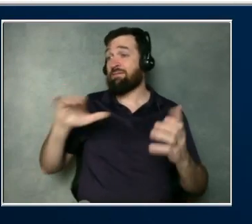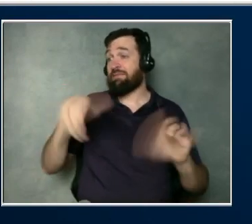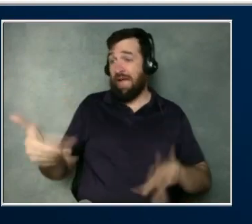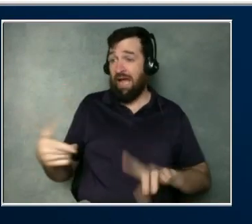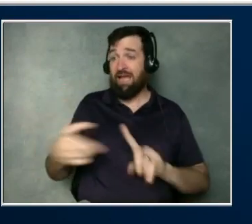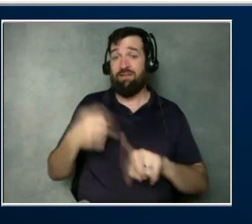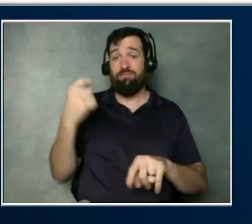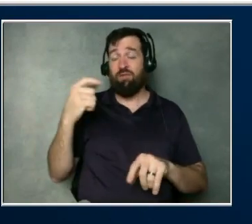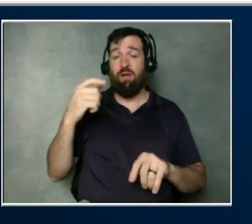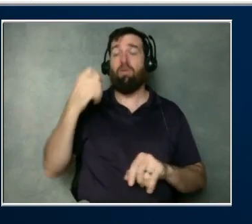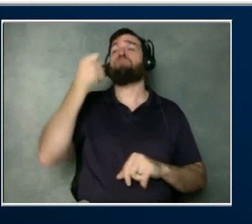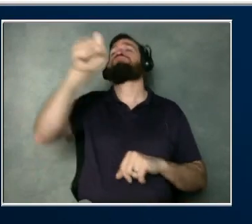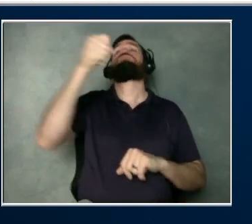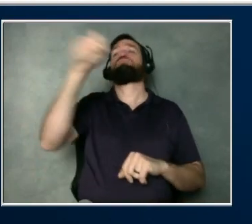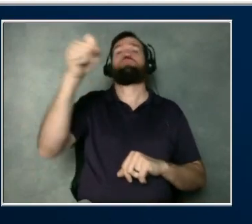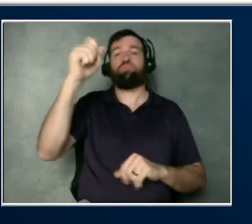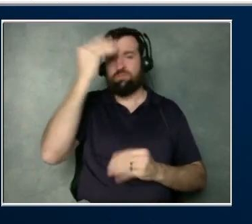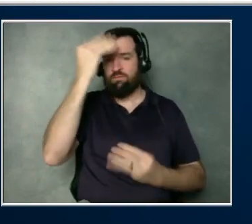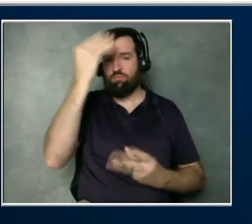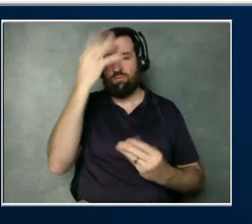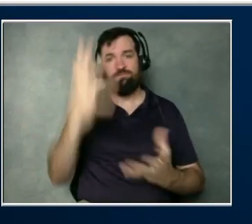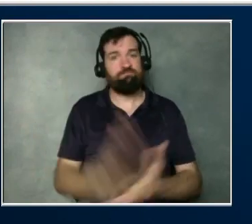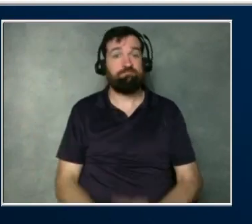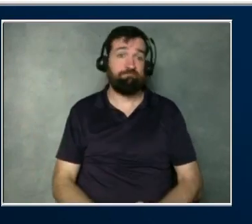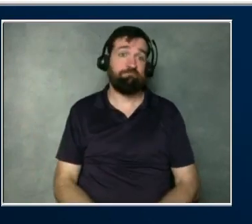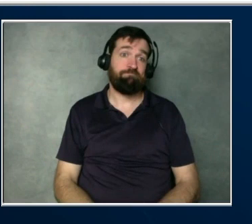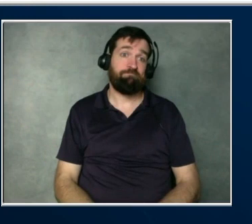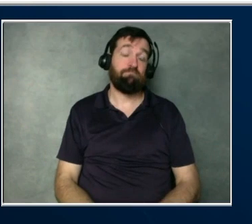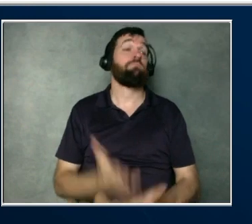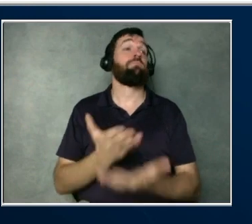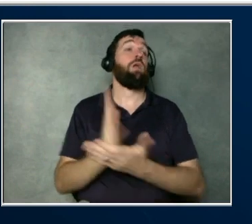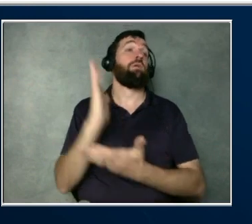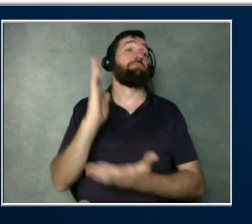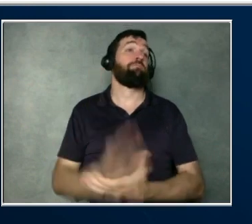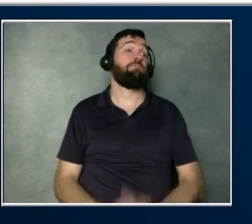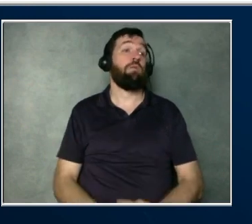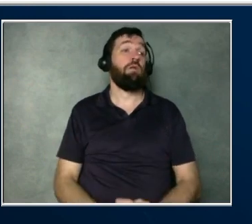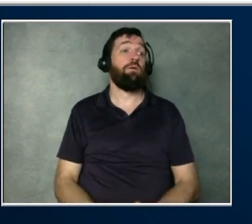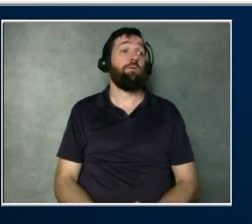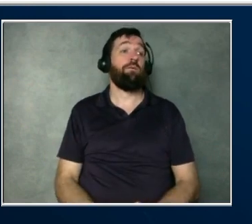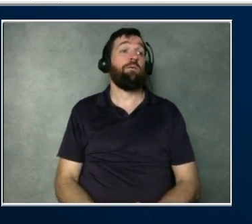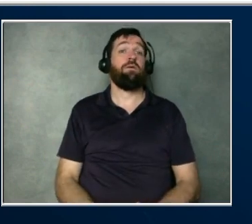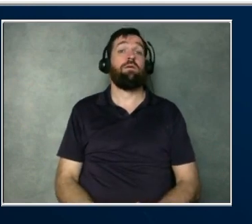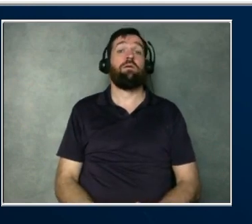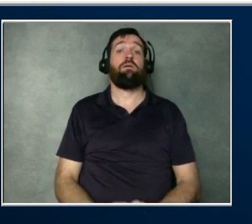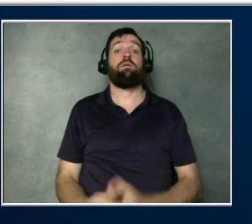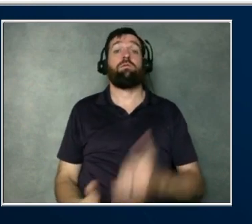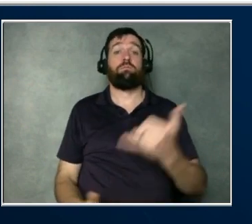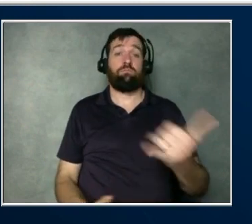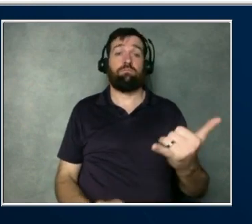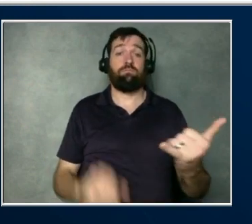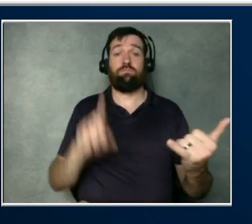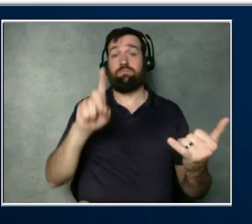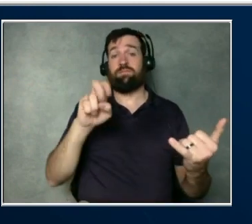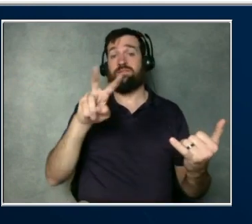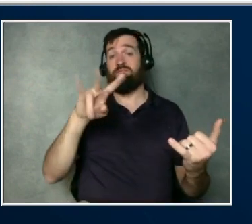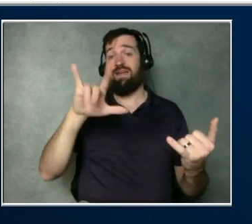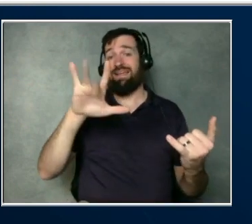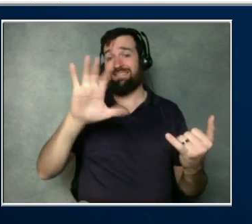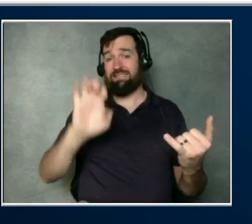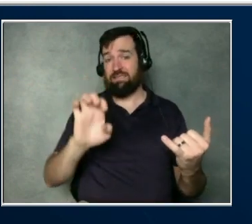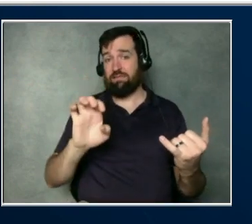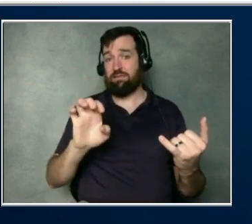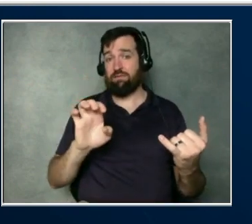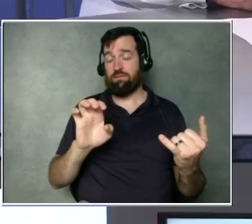Yes, yes you can. Well said. Yes you can. All right, so this device right here, this